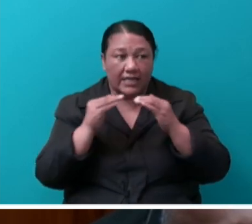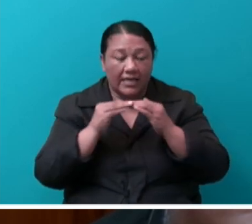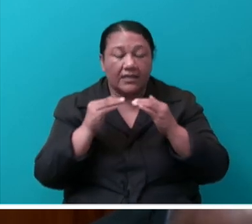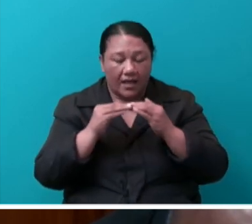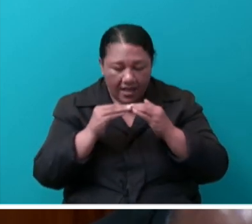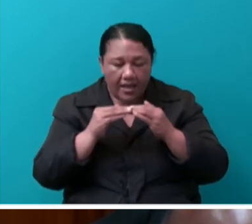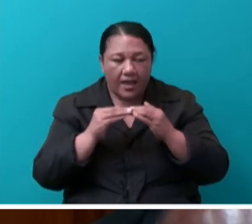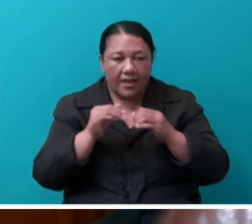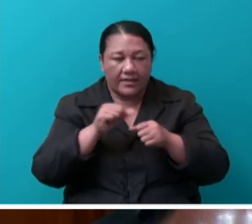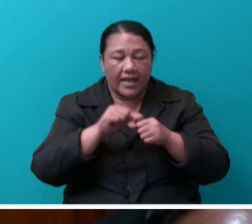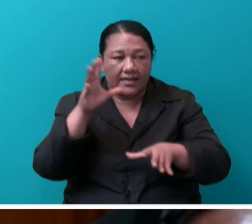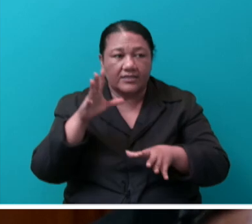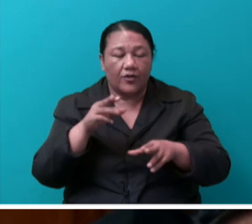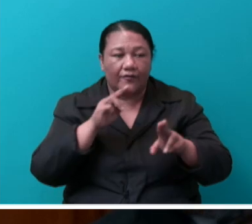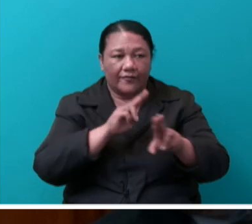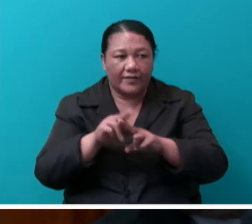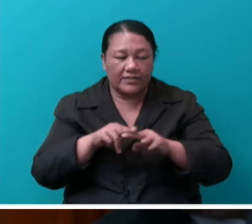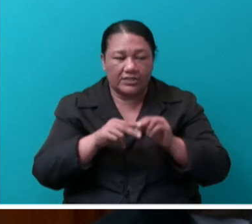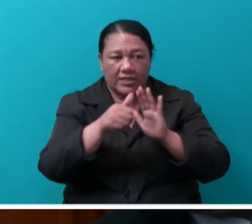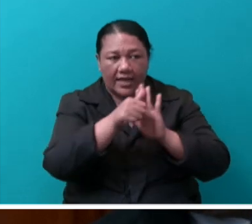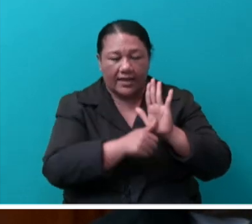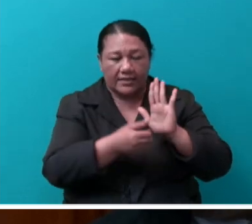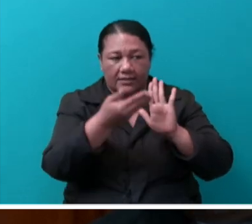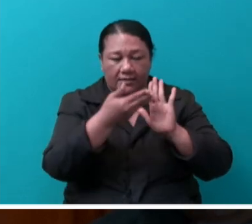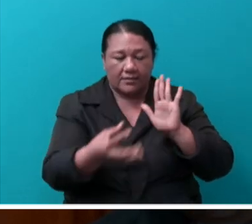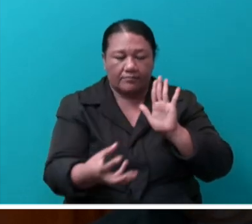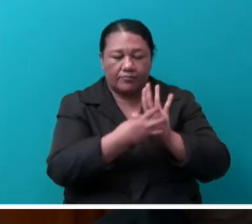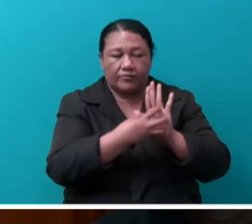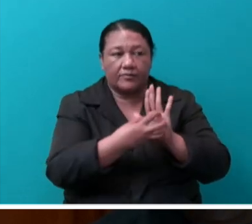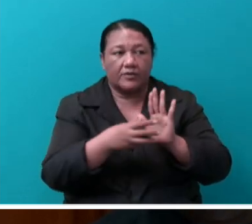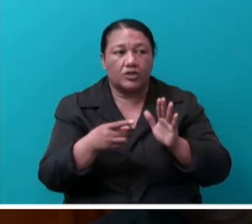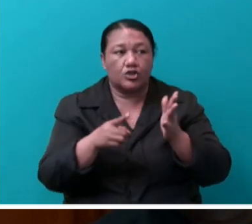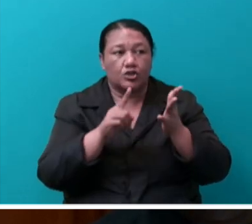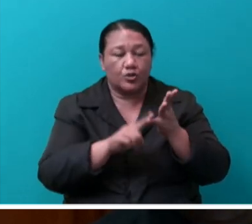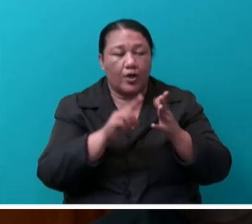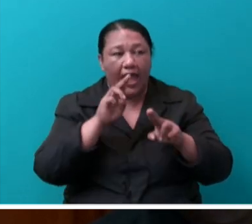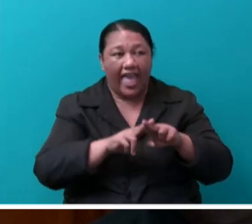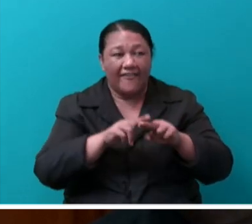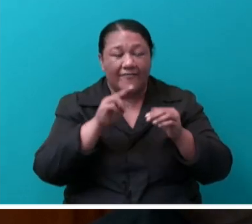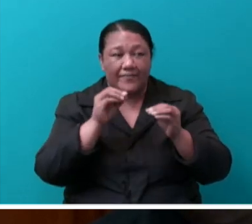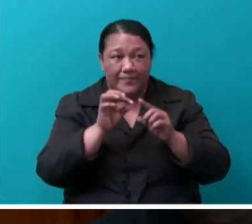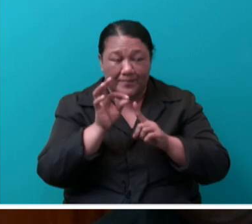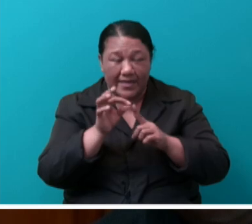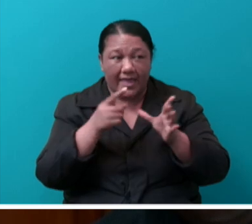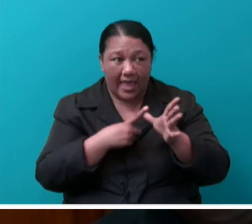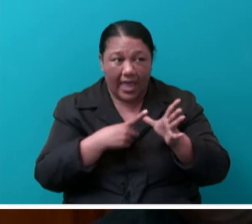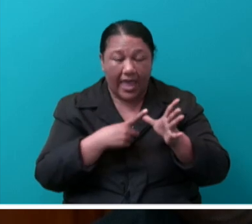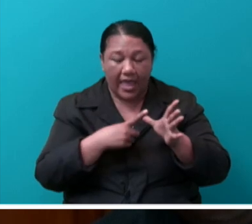Act. The ministry with the UNFPA undertook this gender analysis to